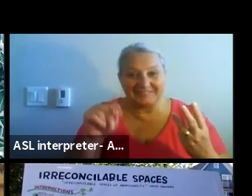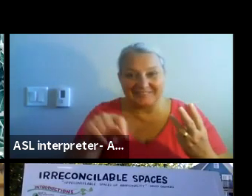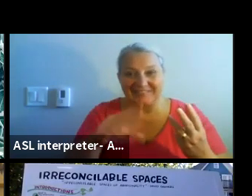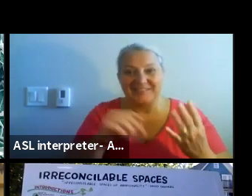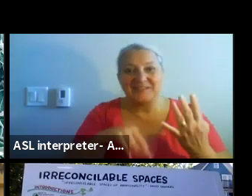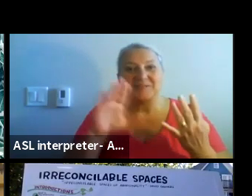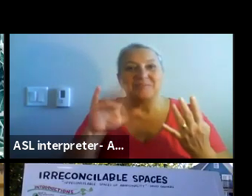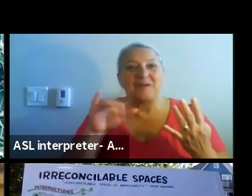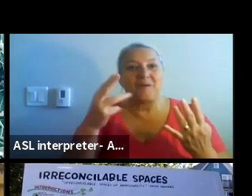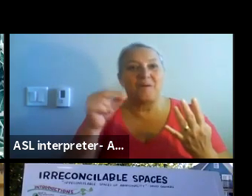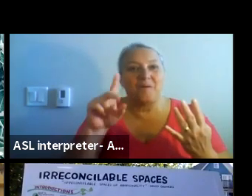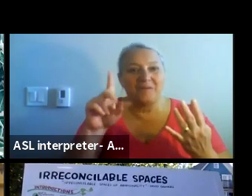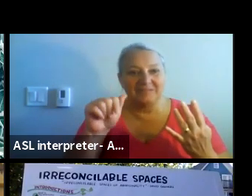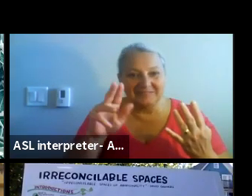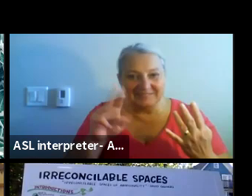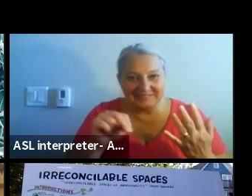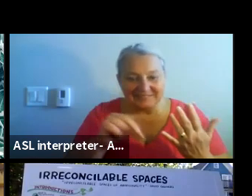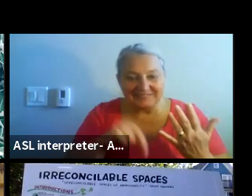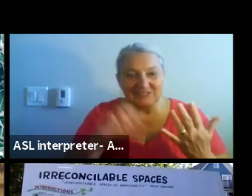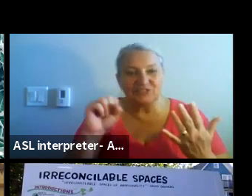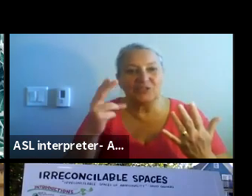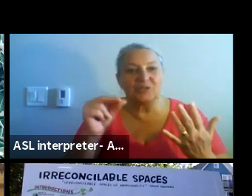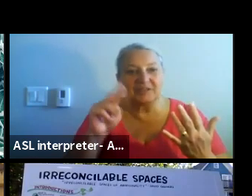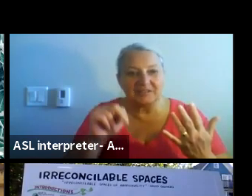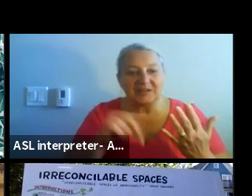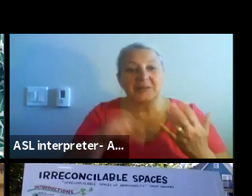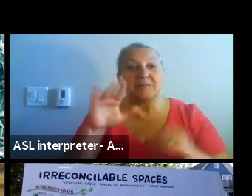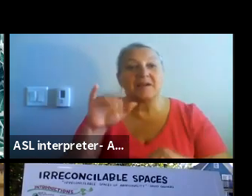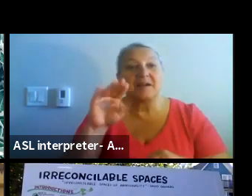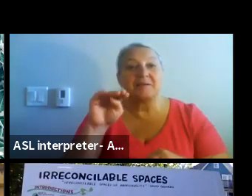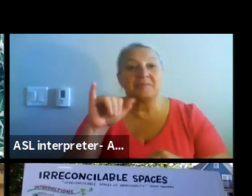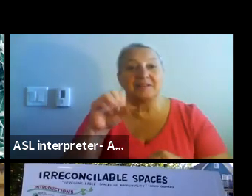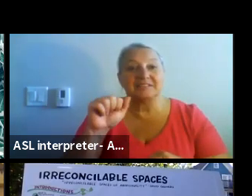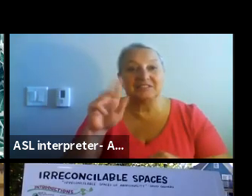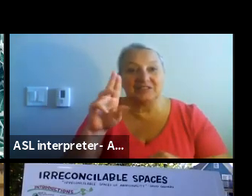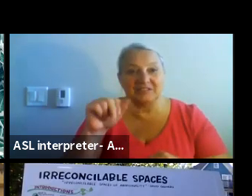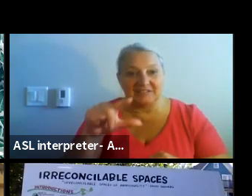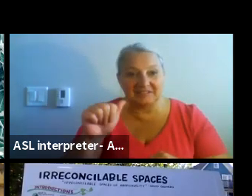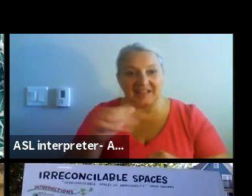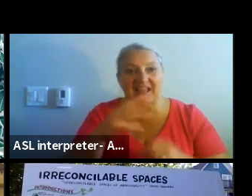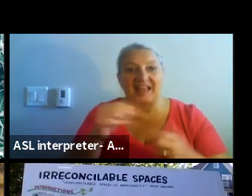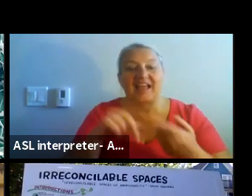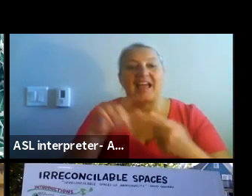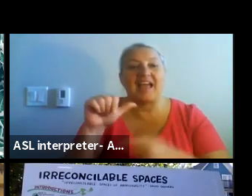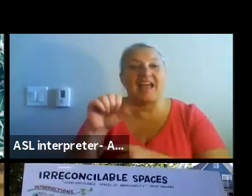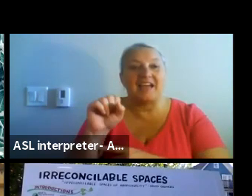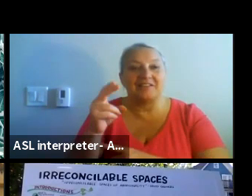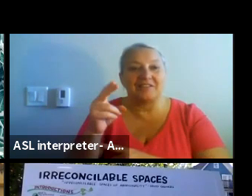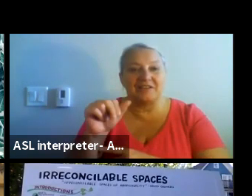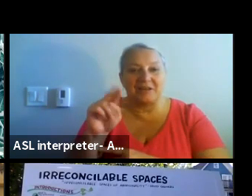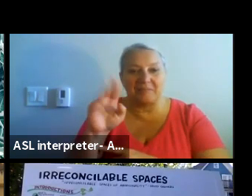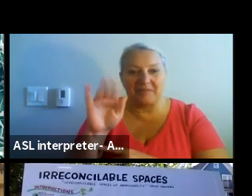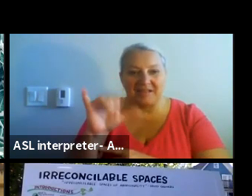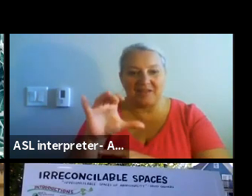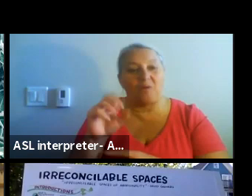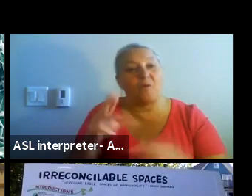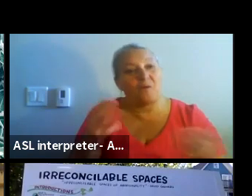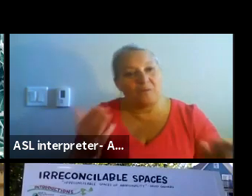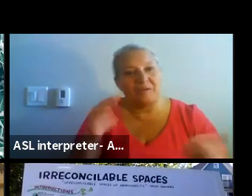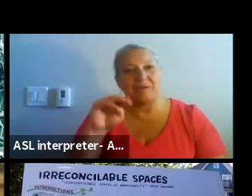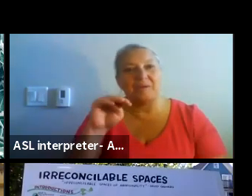the Haudenosaunee, by the Mississaugic Anishinaabek, or